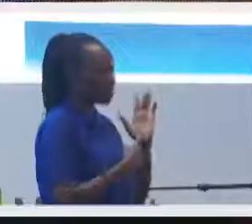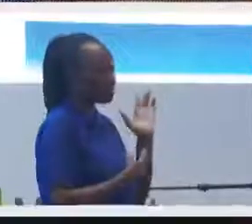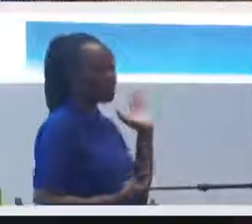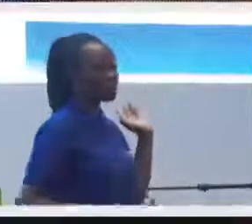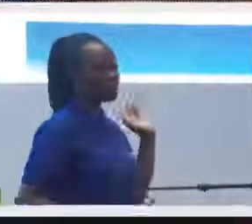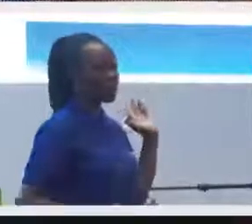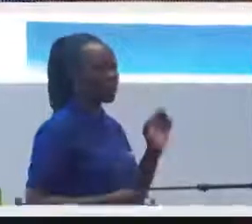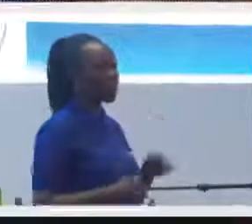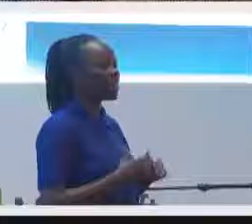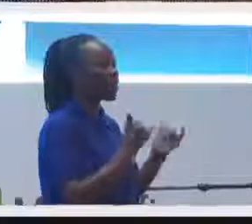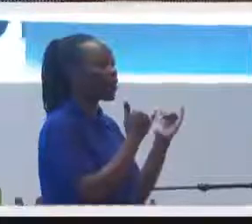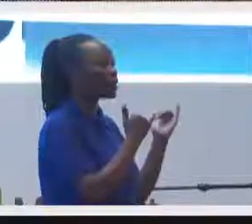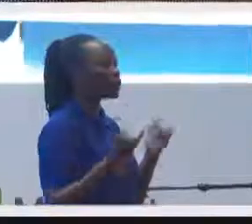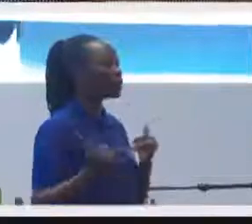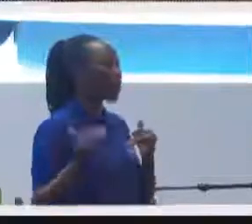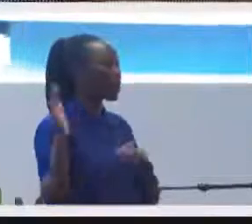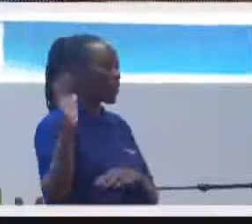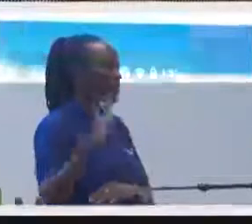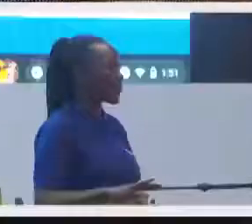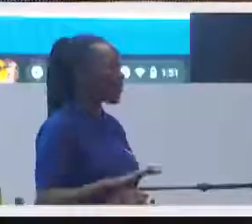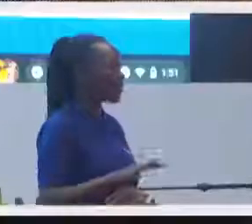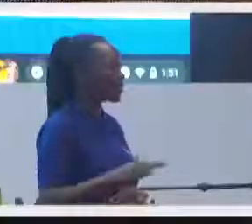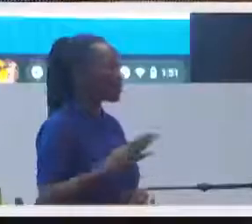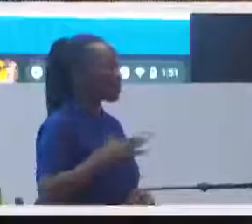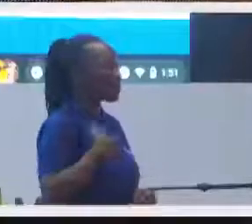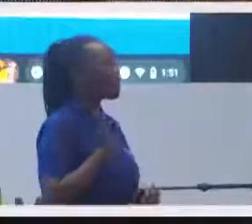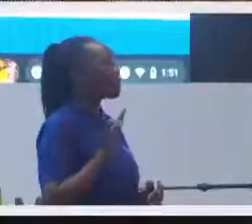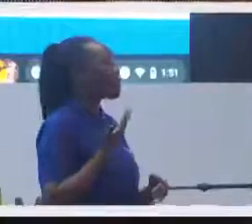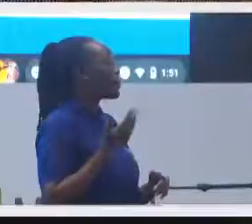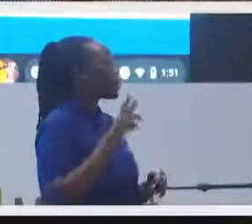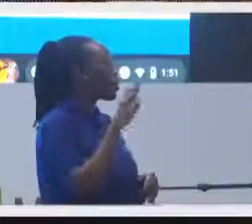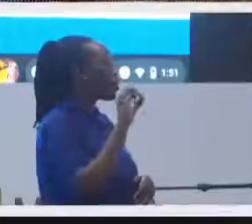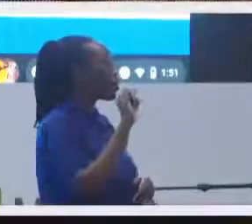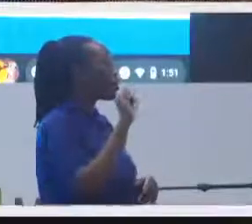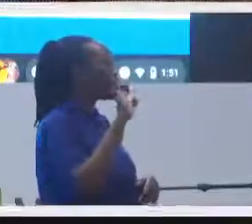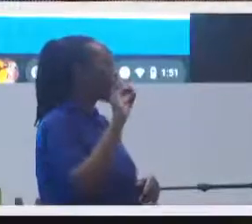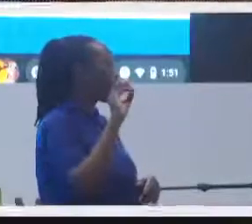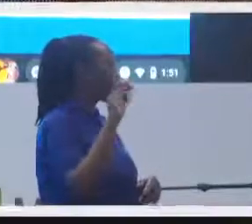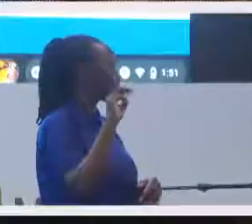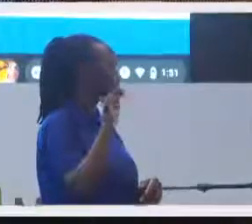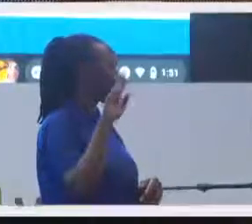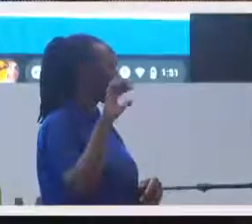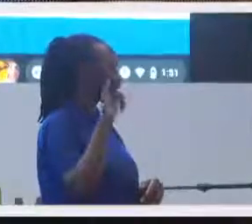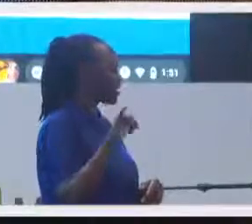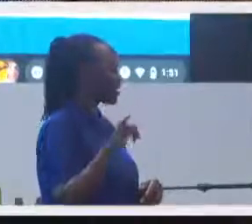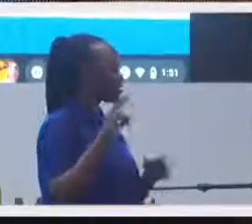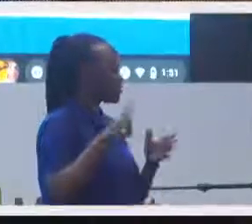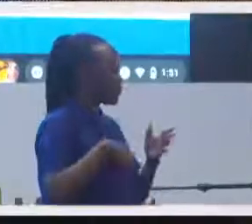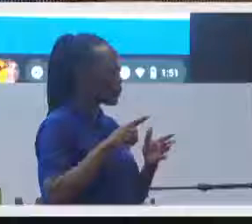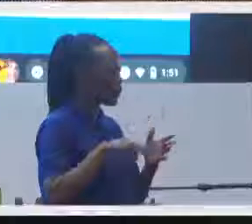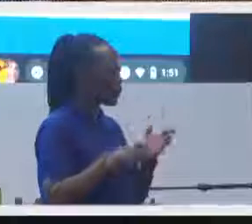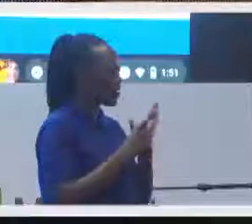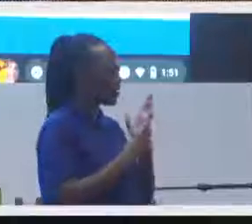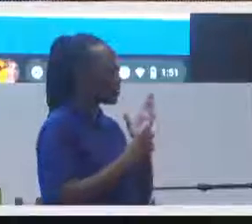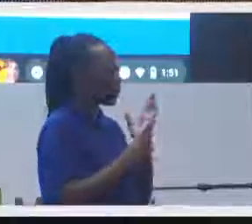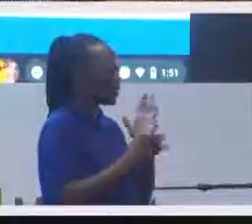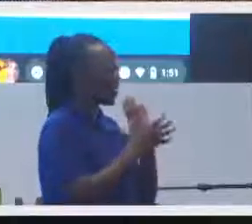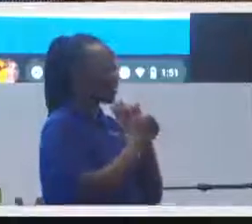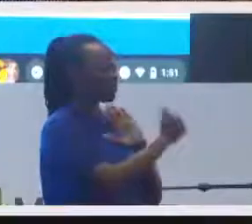And I want to invite back to the stage here my colleague Rosemary, our Swahili expert in